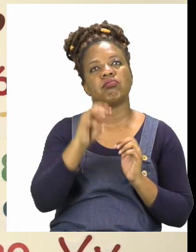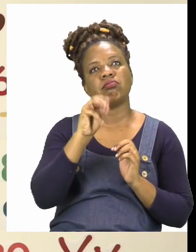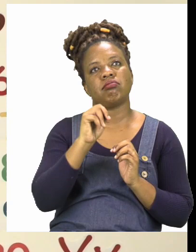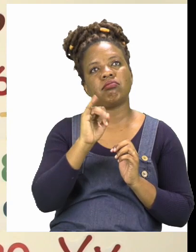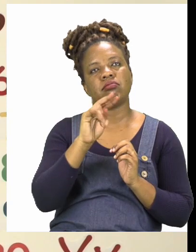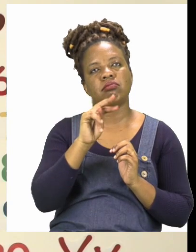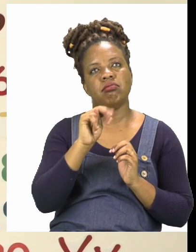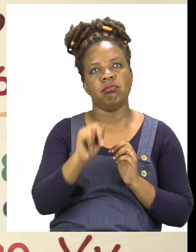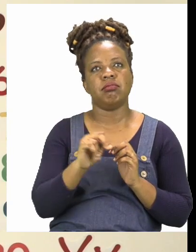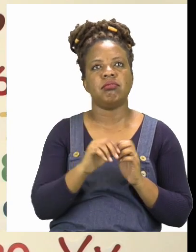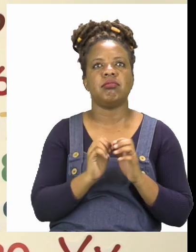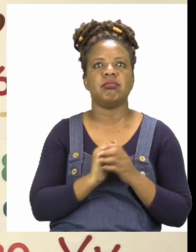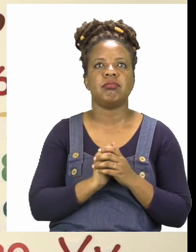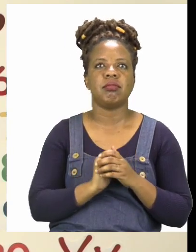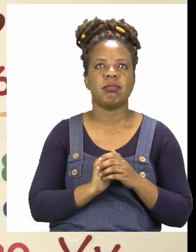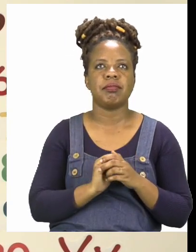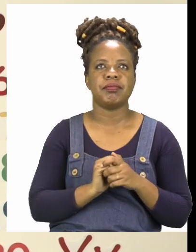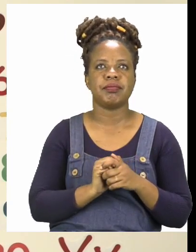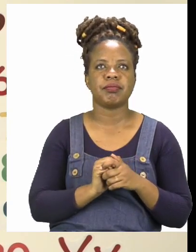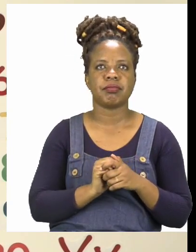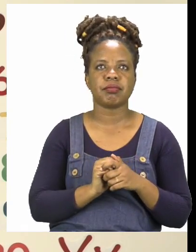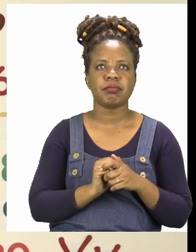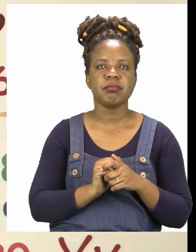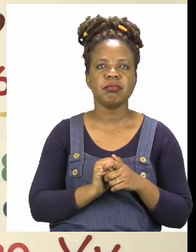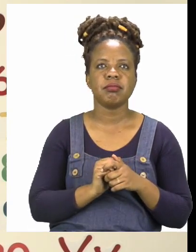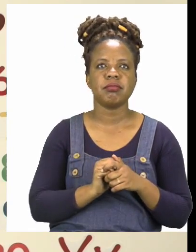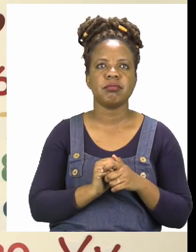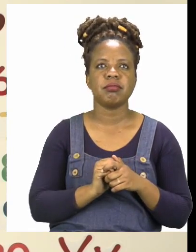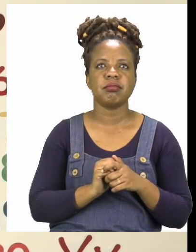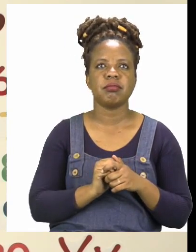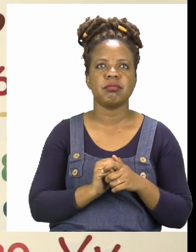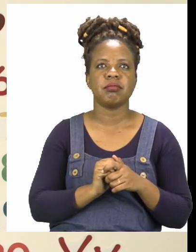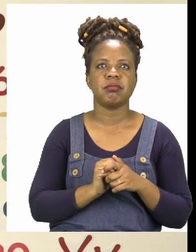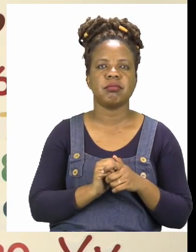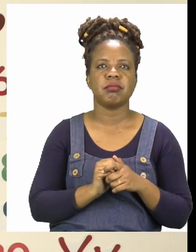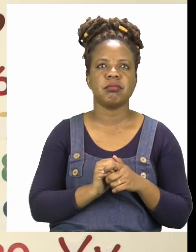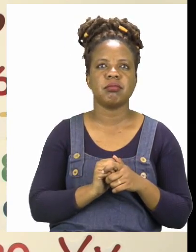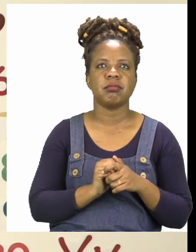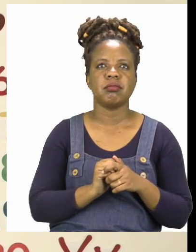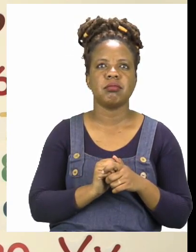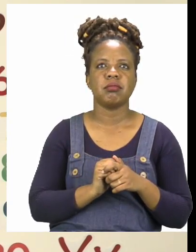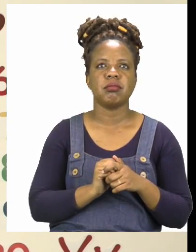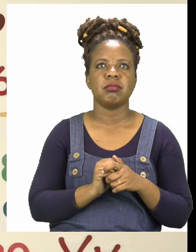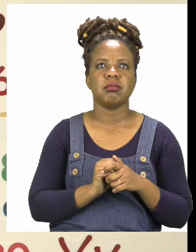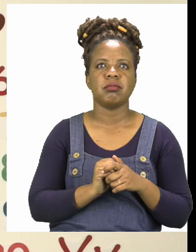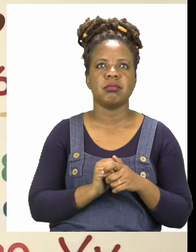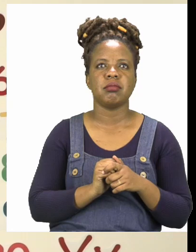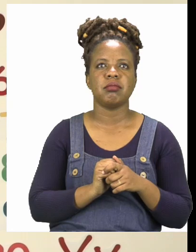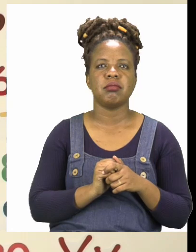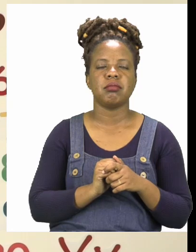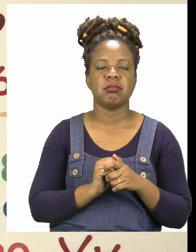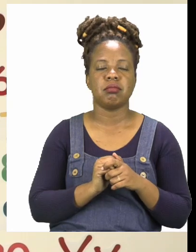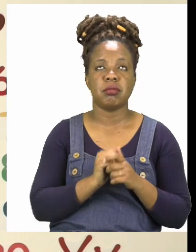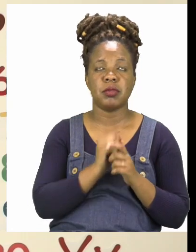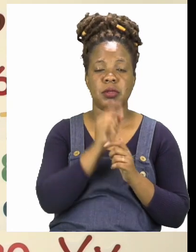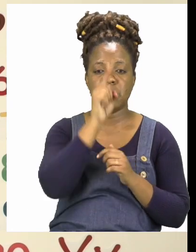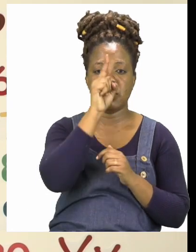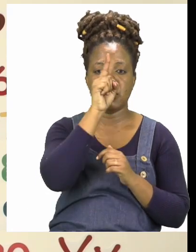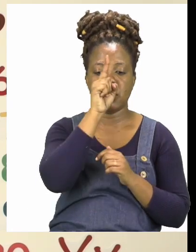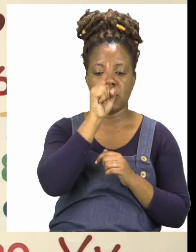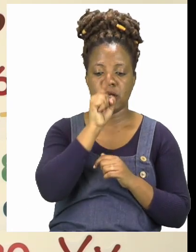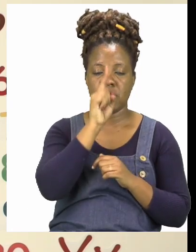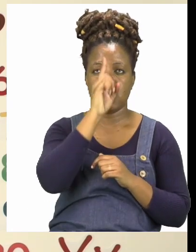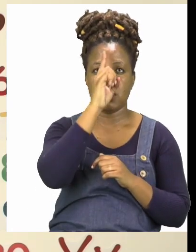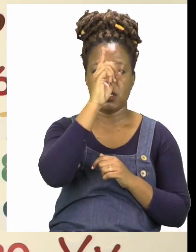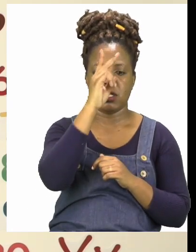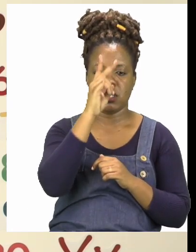very special parts of the minutes that we'll talk about soon. Like we are continuing, this is 30